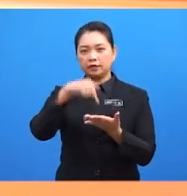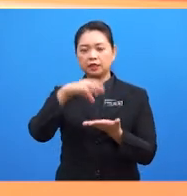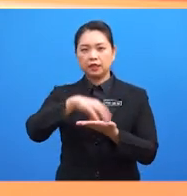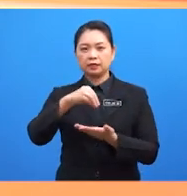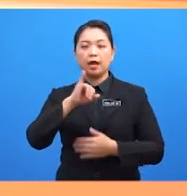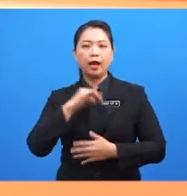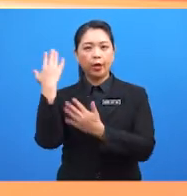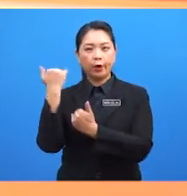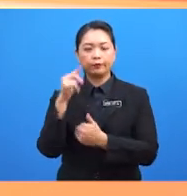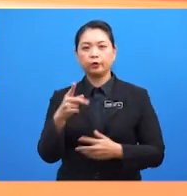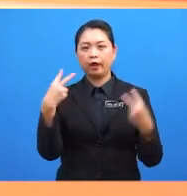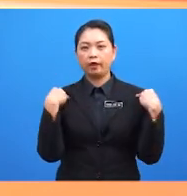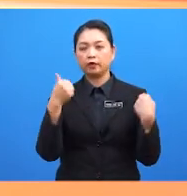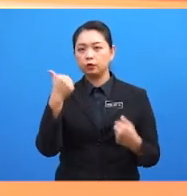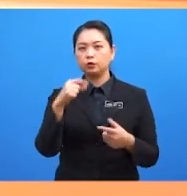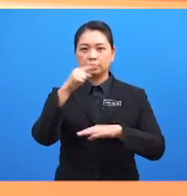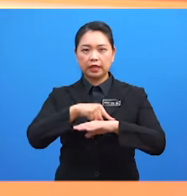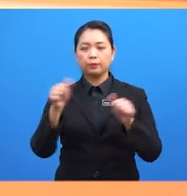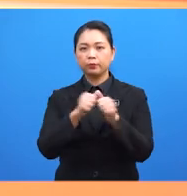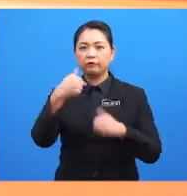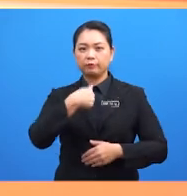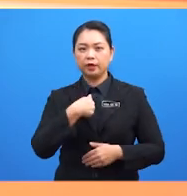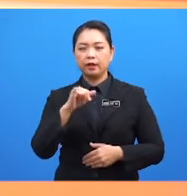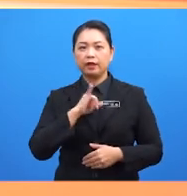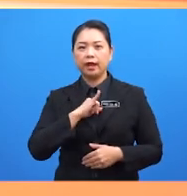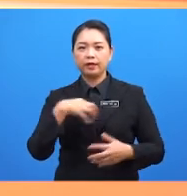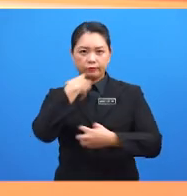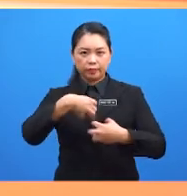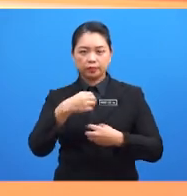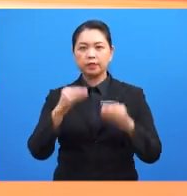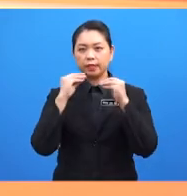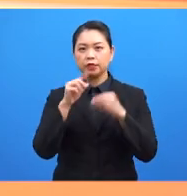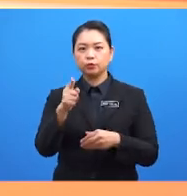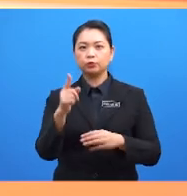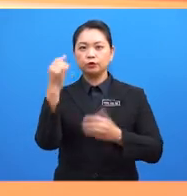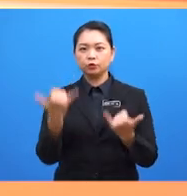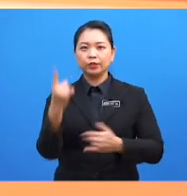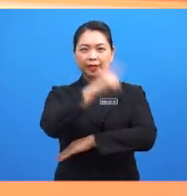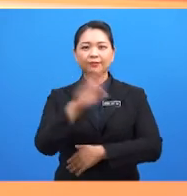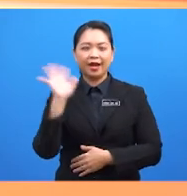I hope you had a good time with me as I really enjoyed teaching you today.